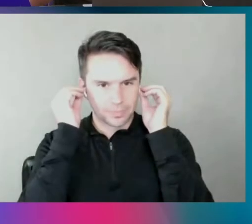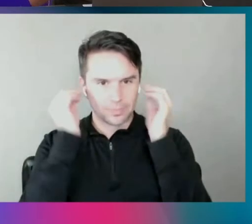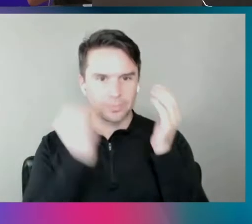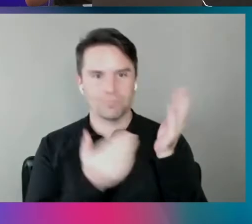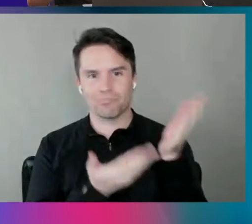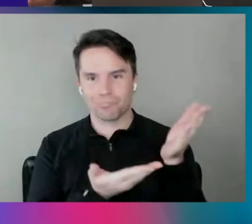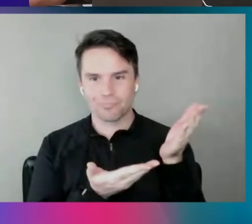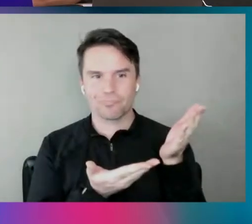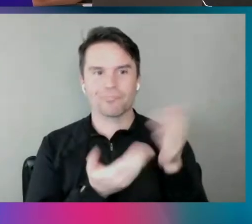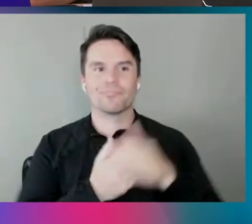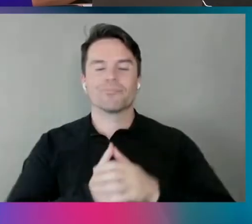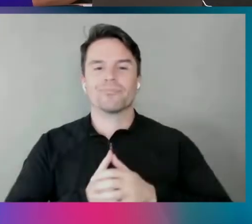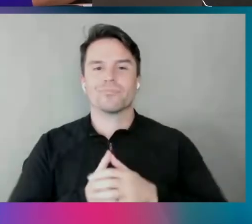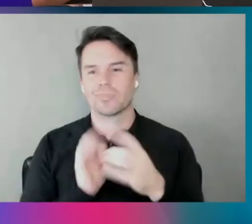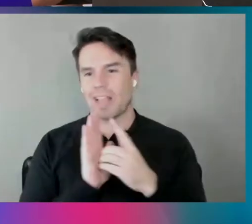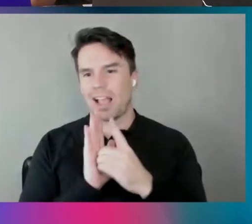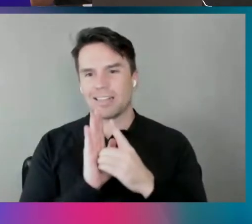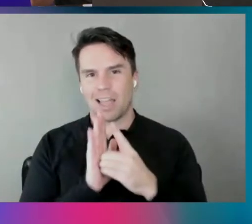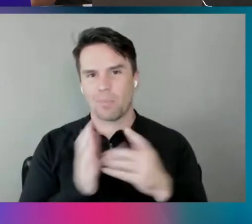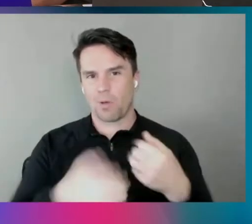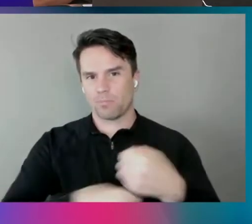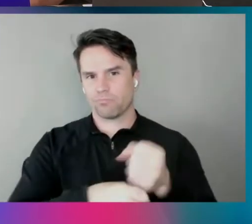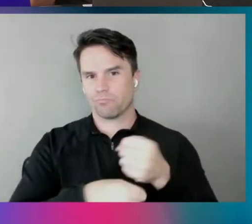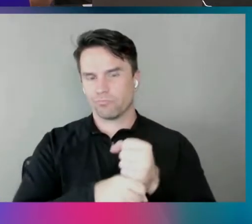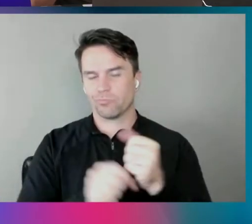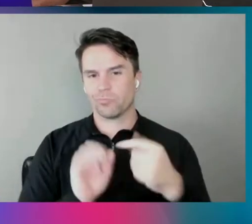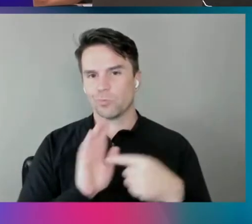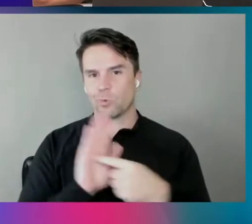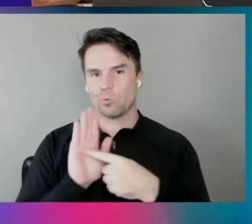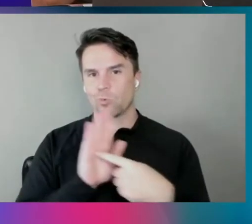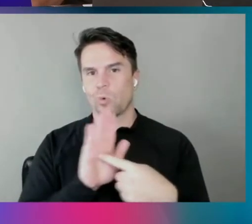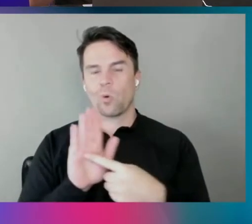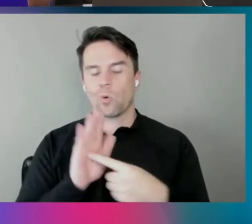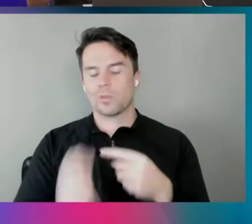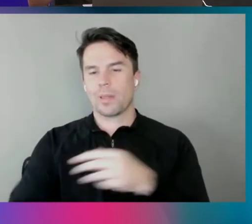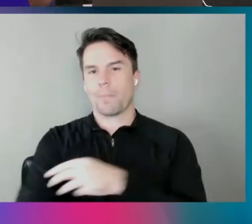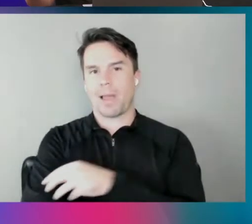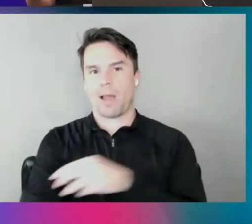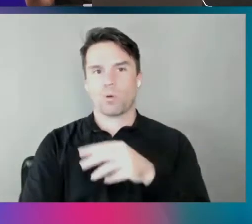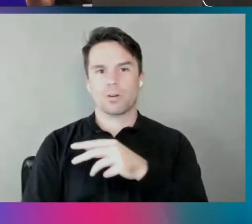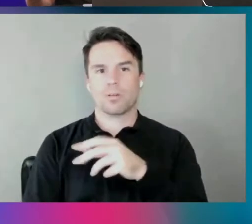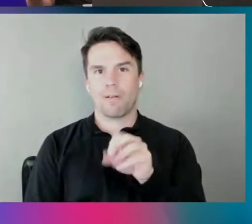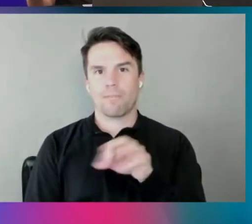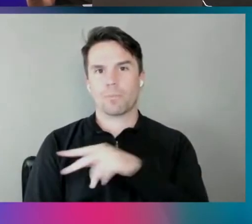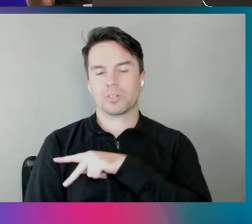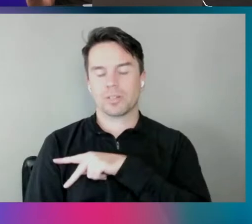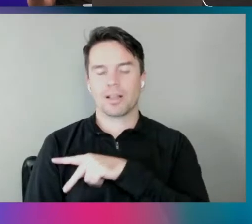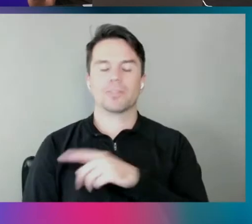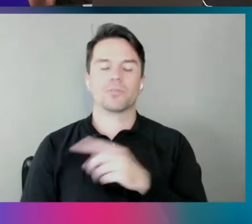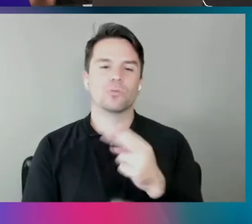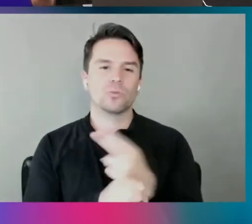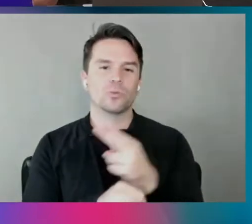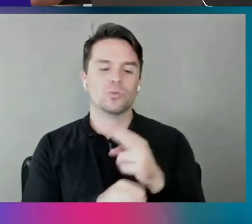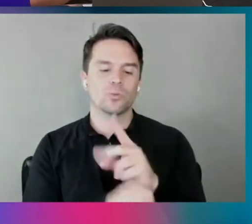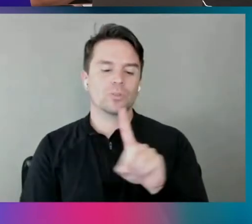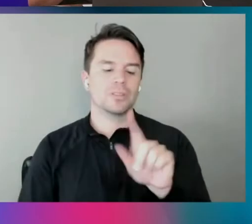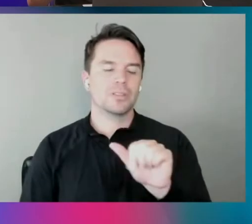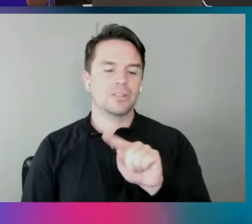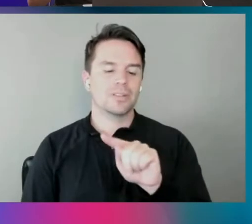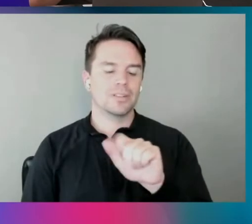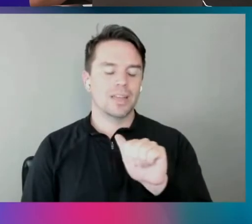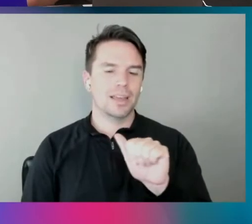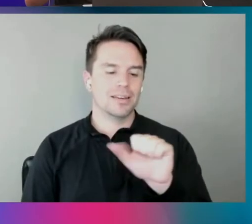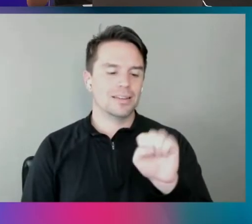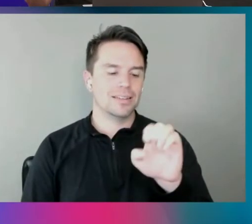this is a demo that we've created that shows the power of Personalize. It uses a data set known as the Movie Lens data set, which